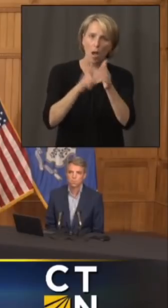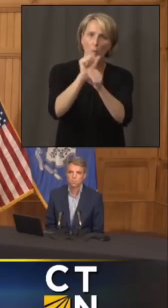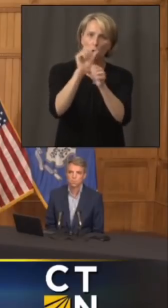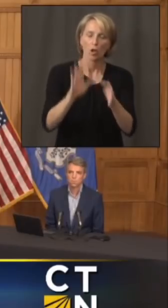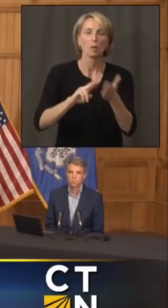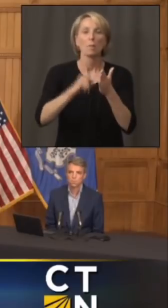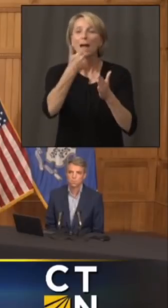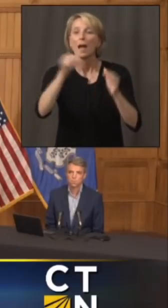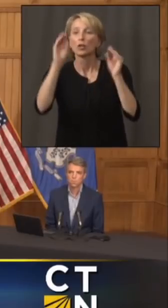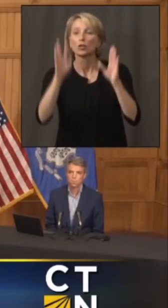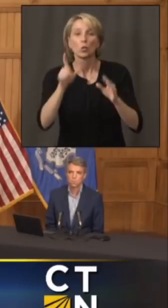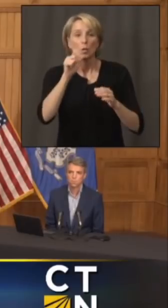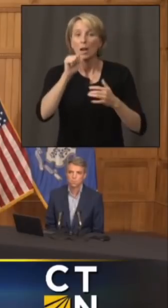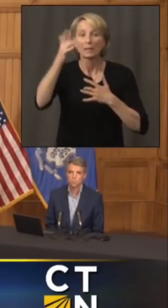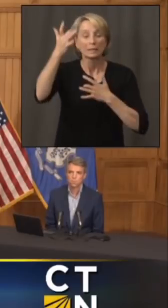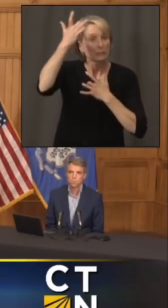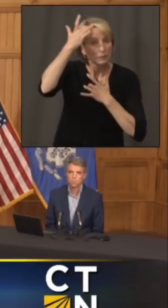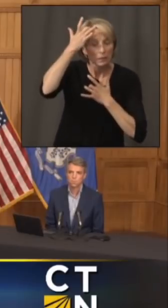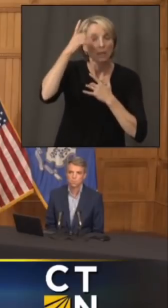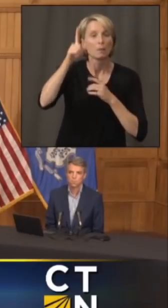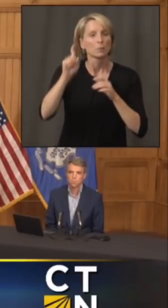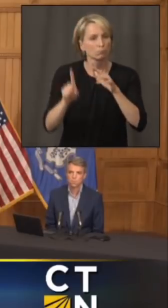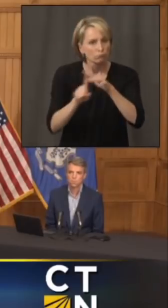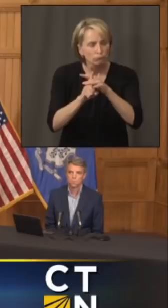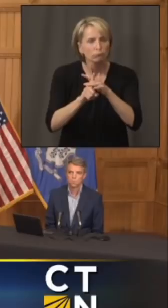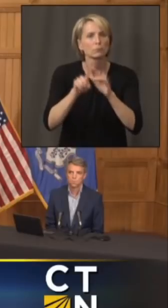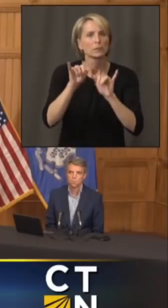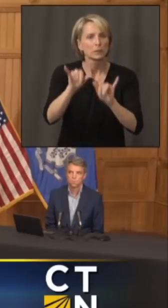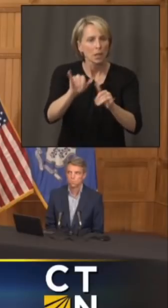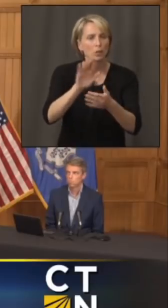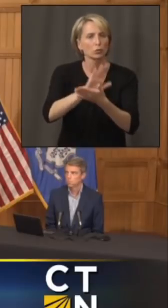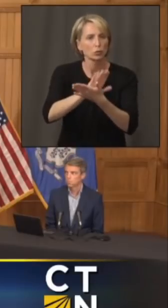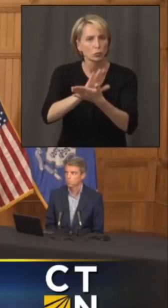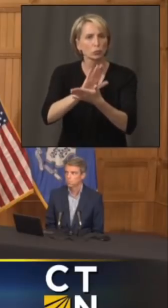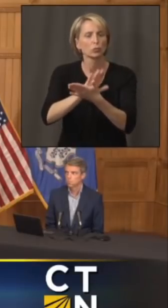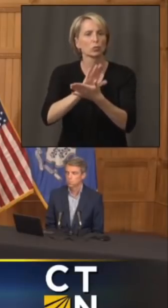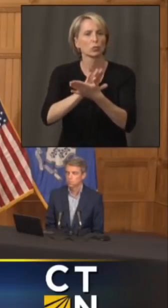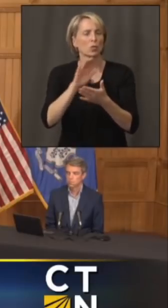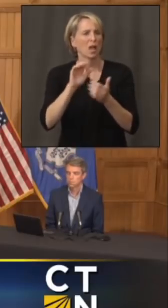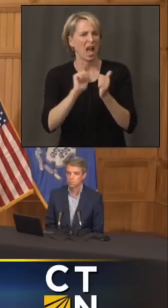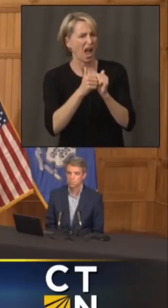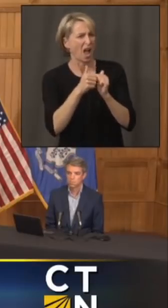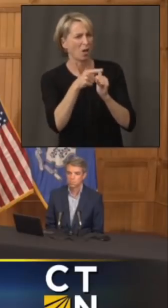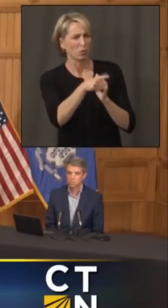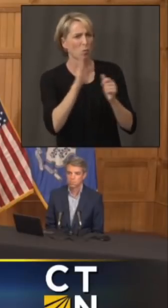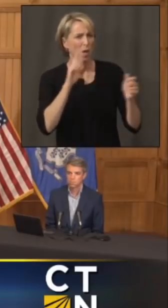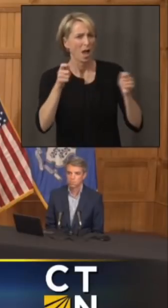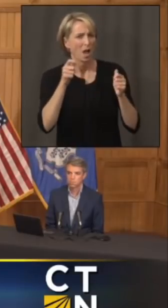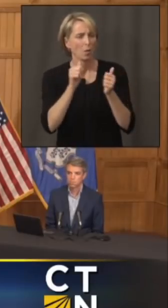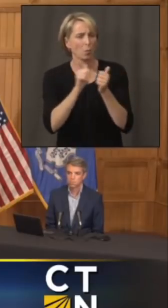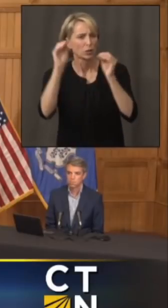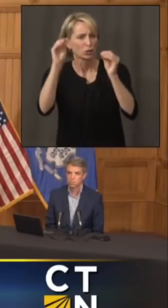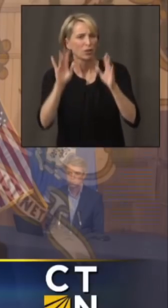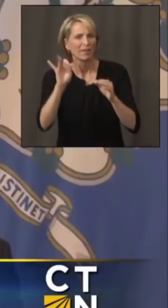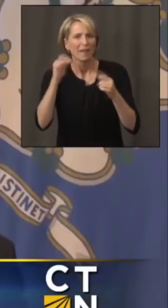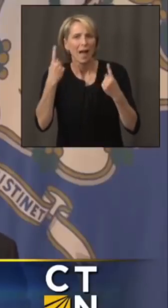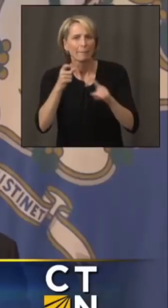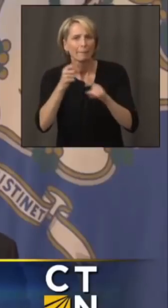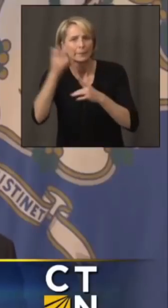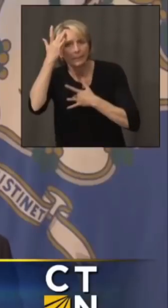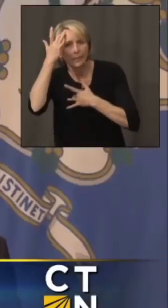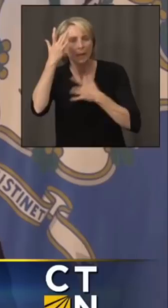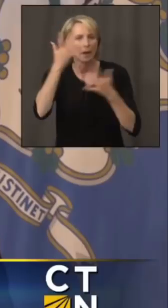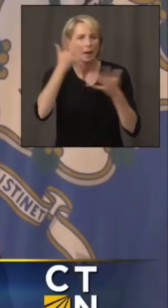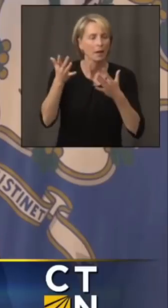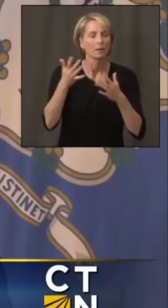and not have to quarantine for 14 days. How are we planning on handling that here in Connecticut? I hadn't focused